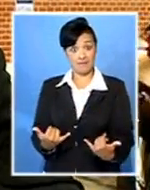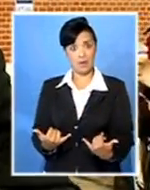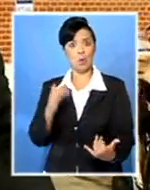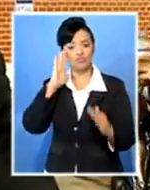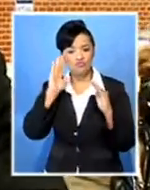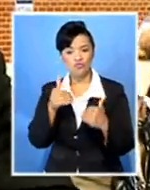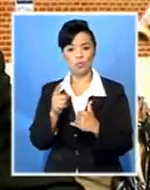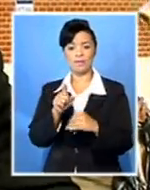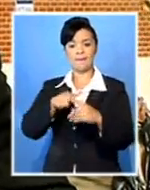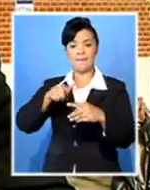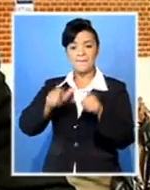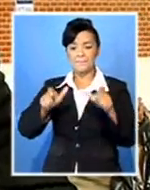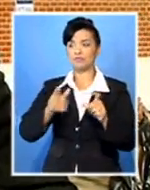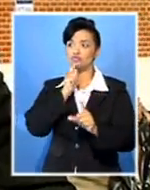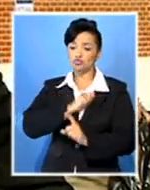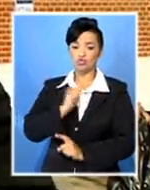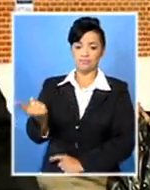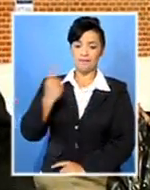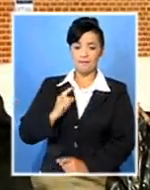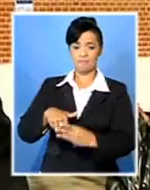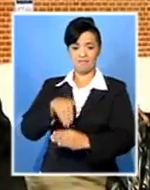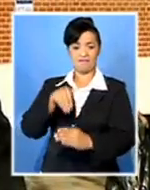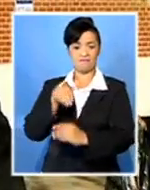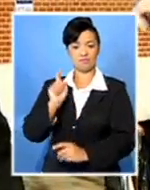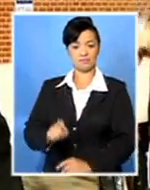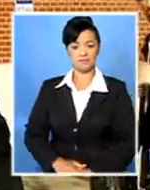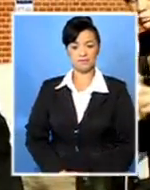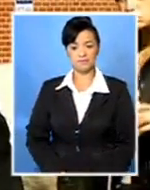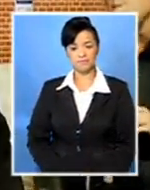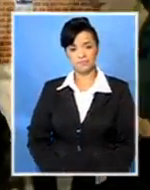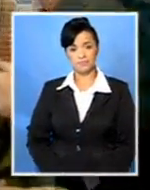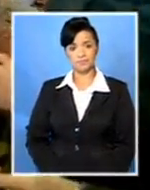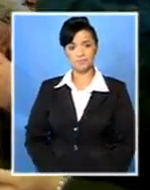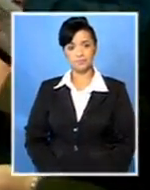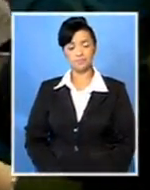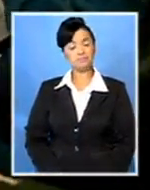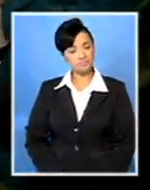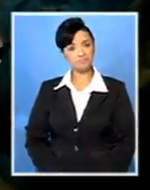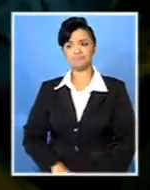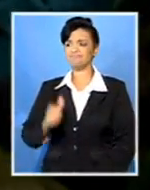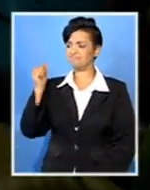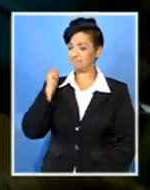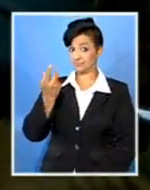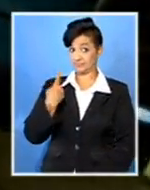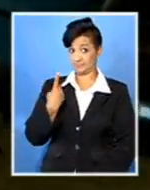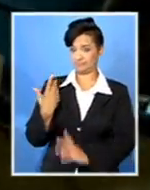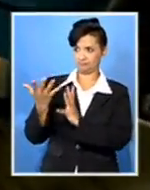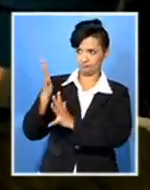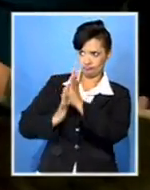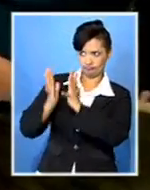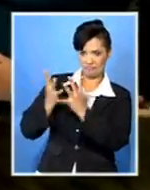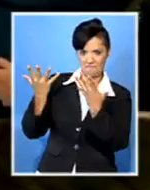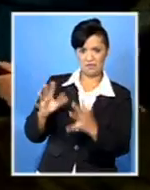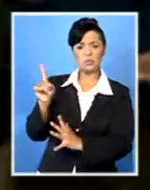about actually getting people out and getting them to the polling stations, Peter. Yesterday when we spoke, you talked about